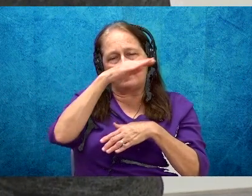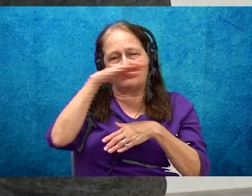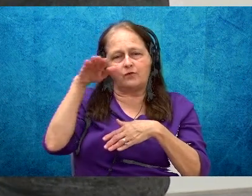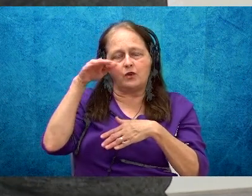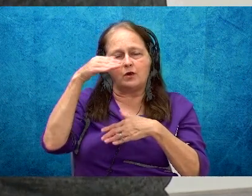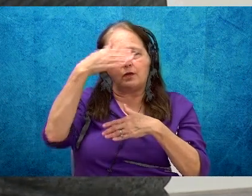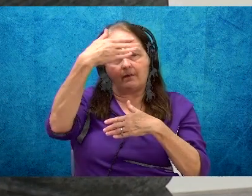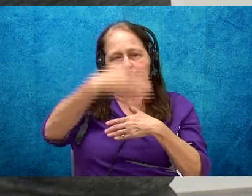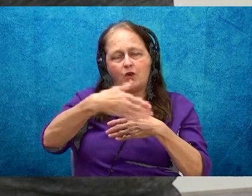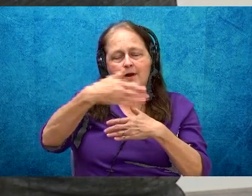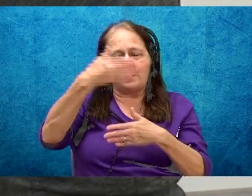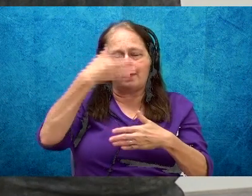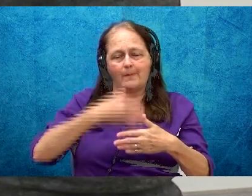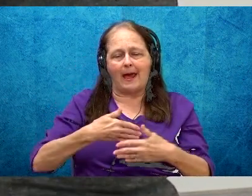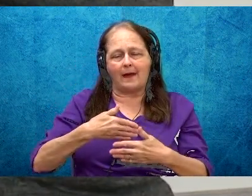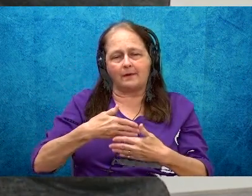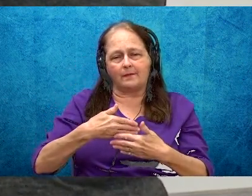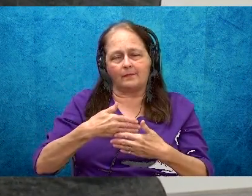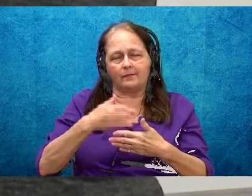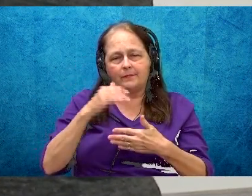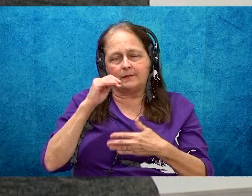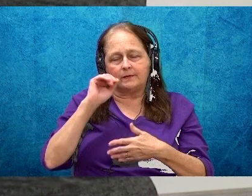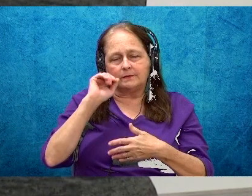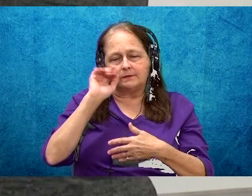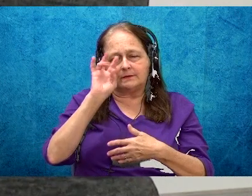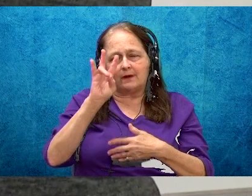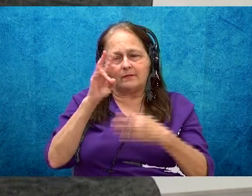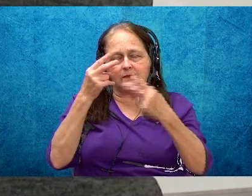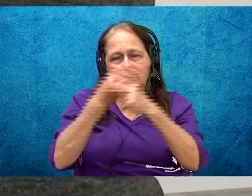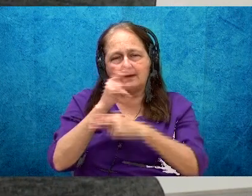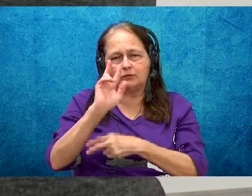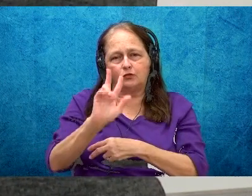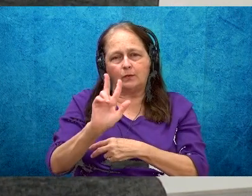length times height. So 7 times 3